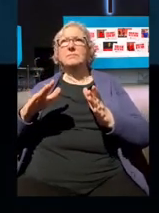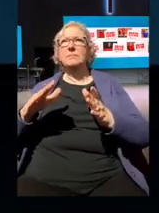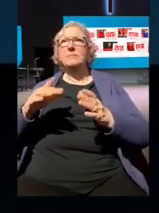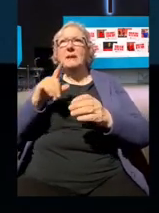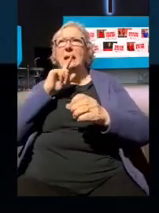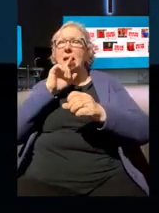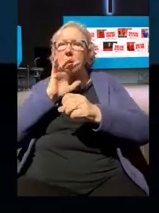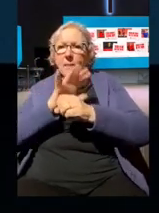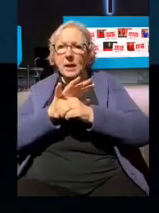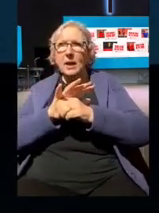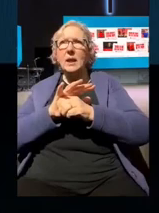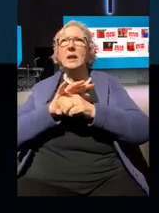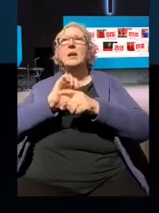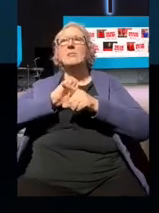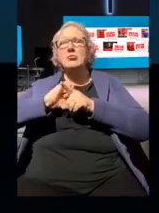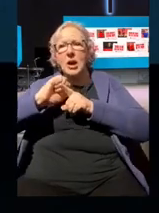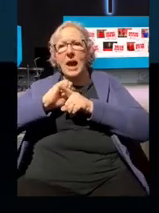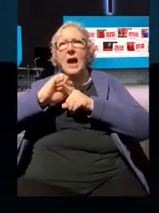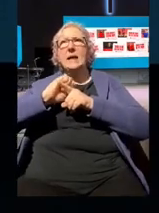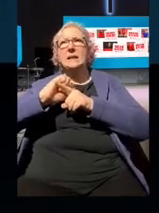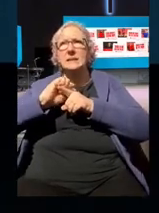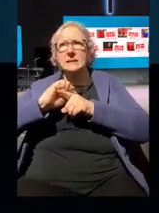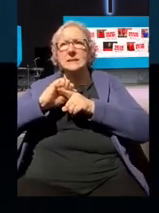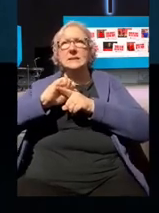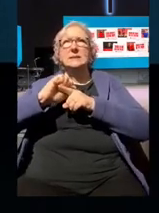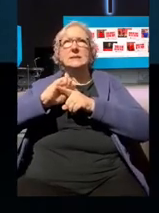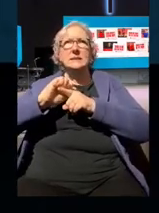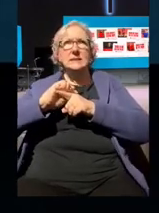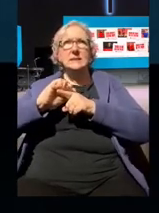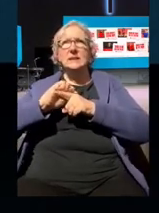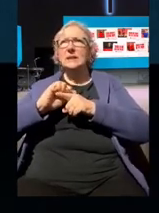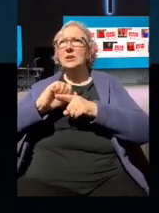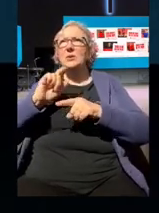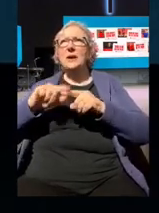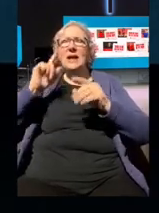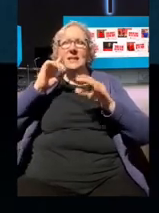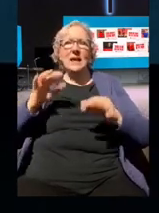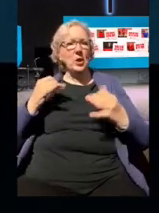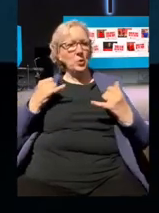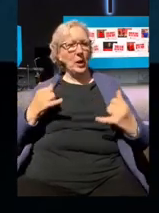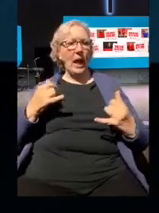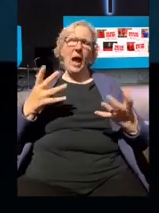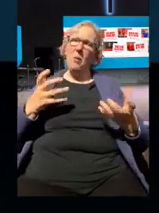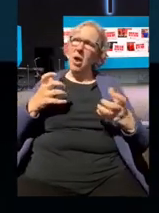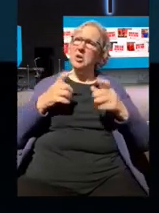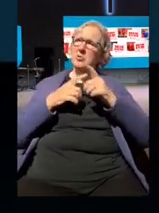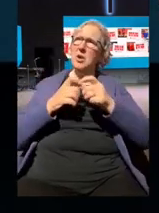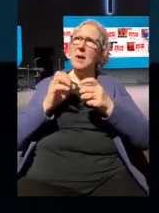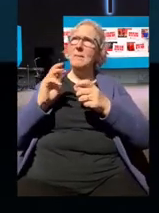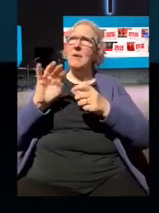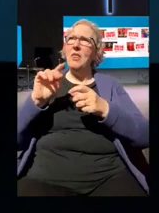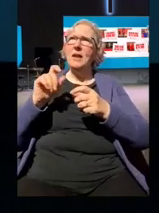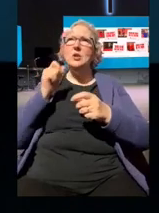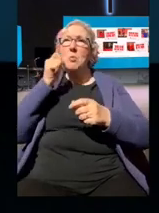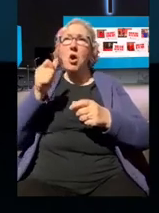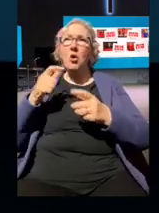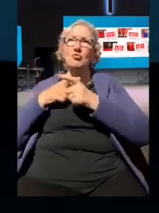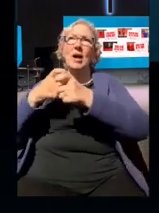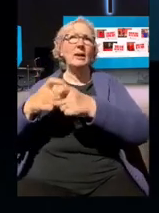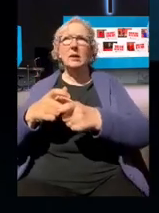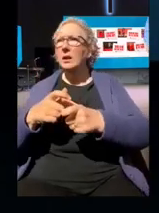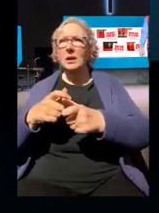takes training, and you just can't decide one day you want to run a marathon and the next day go run it. It takes a lot.